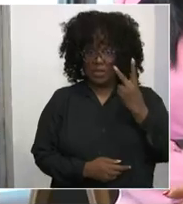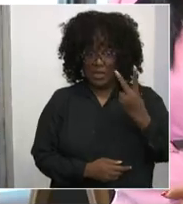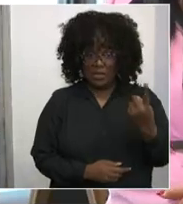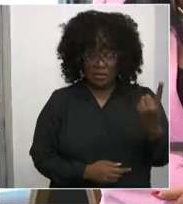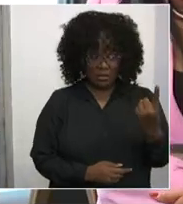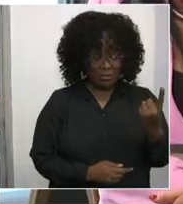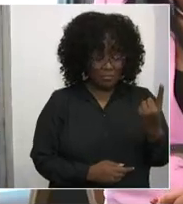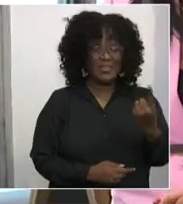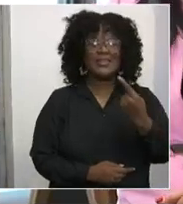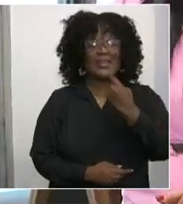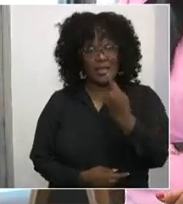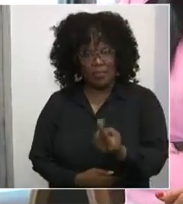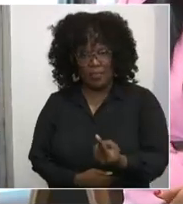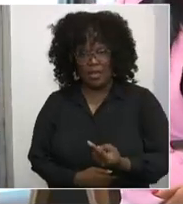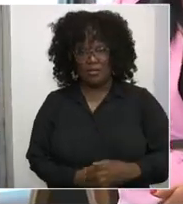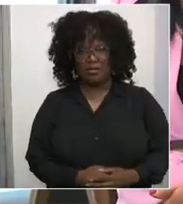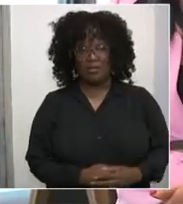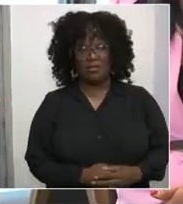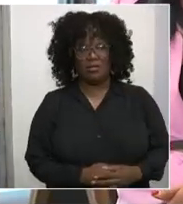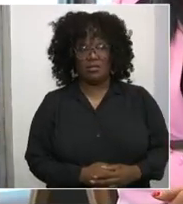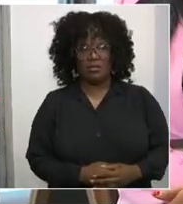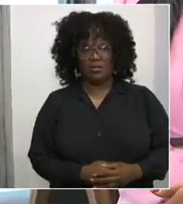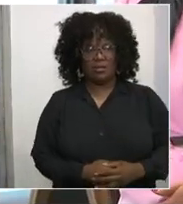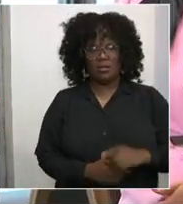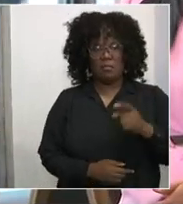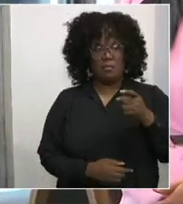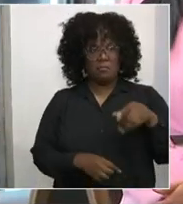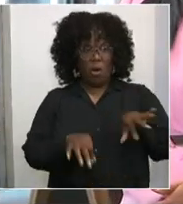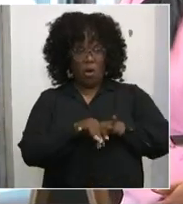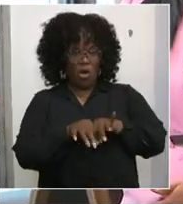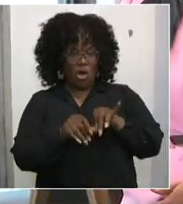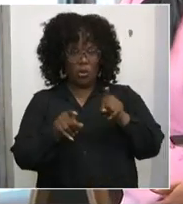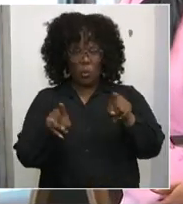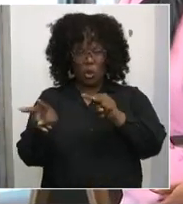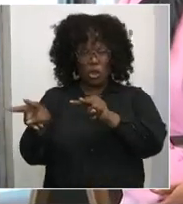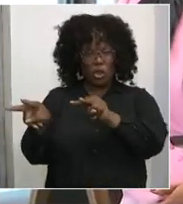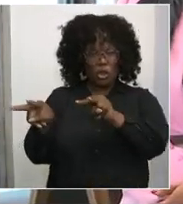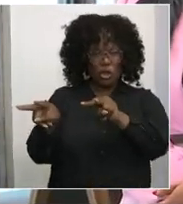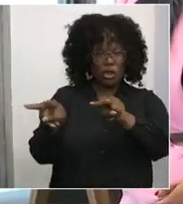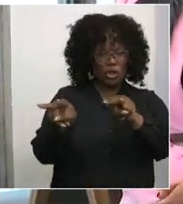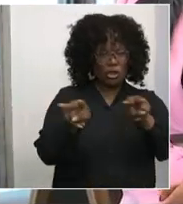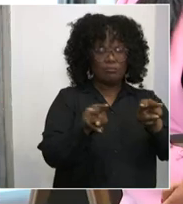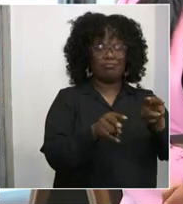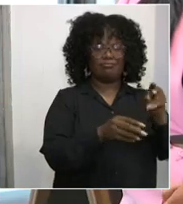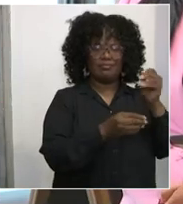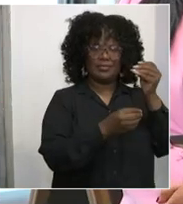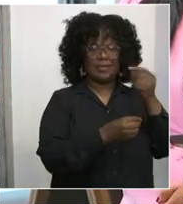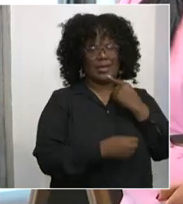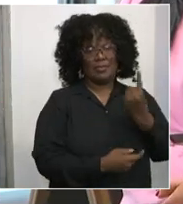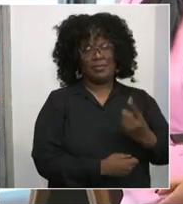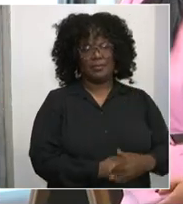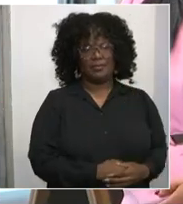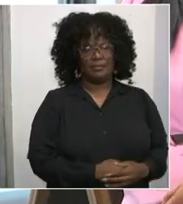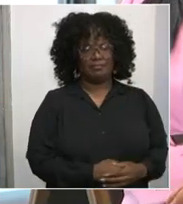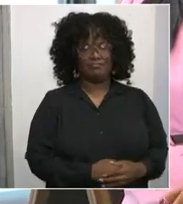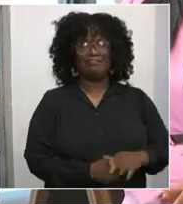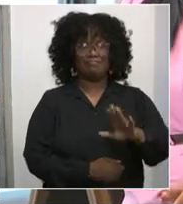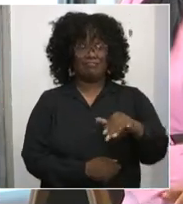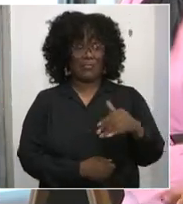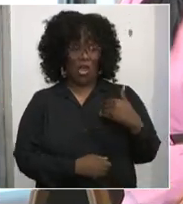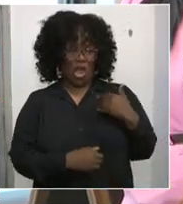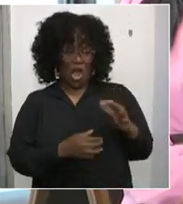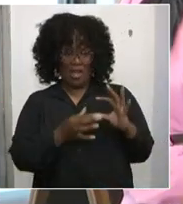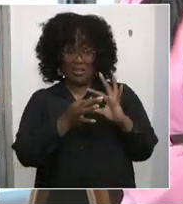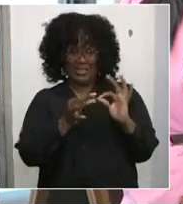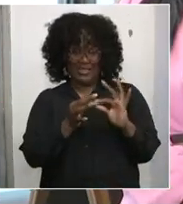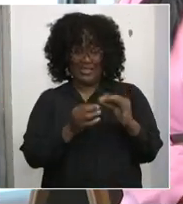in a mindset of staying vigilant. The other thing is, and I think I've shared this before, is that, you know, we just had the